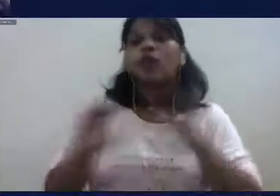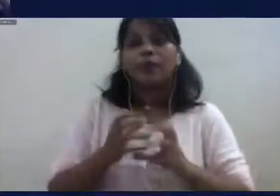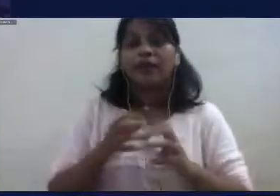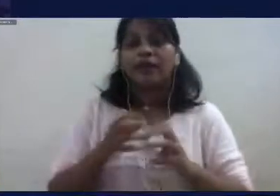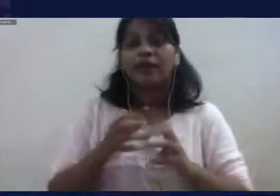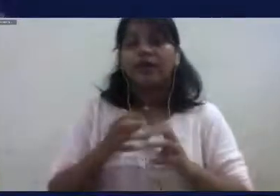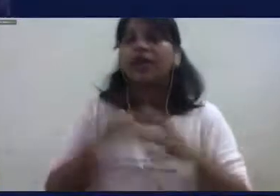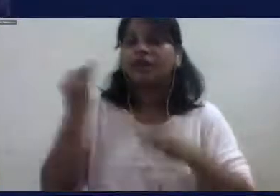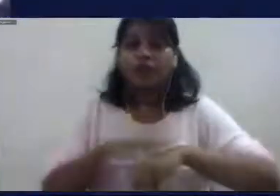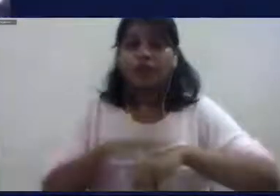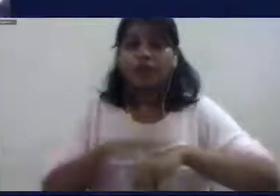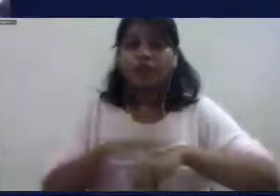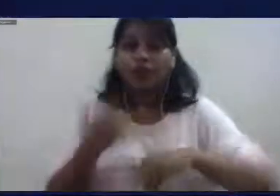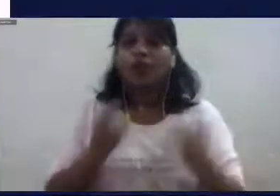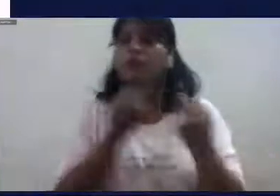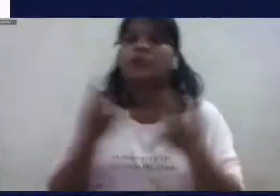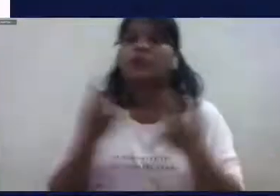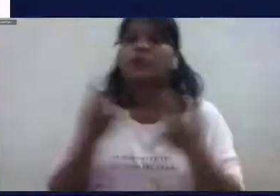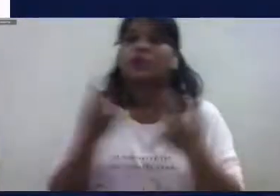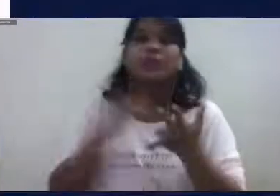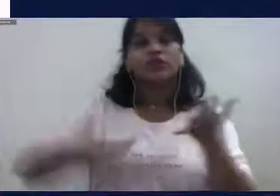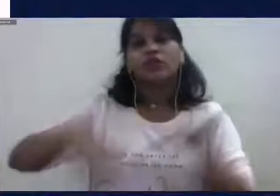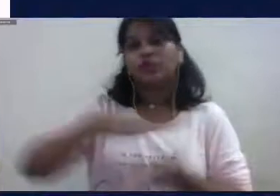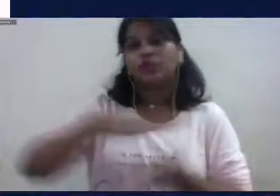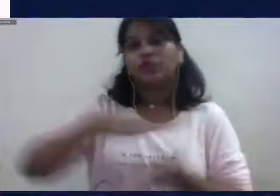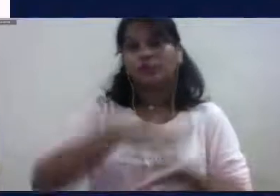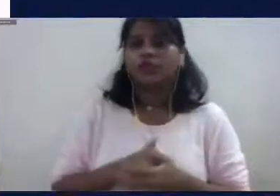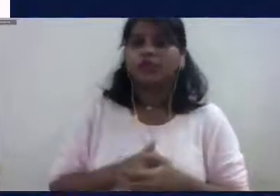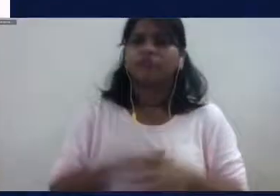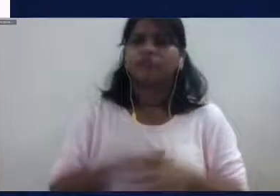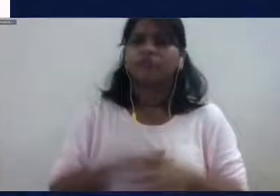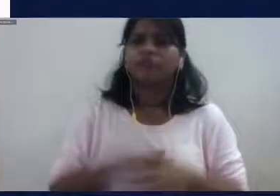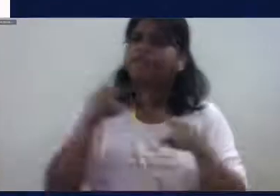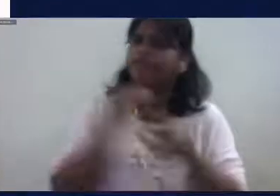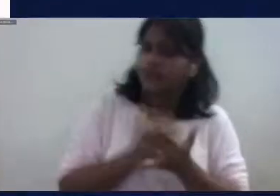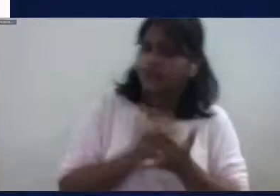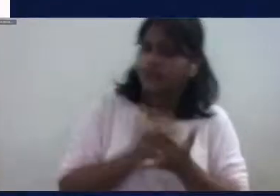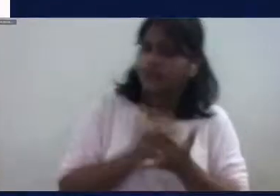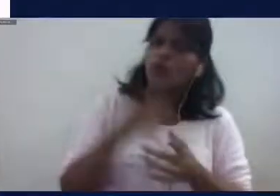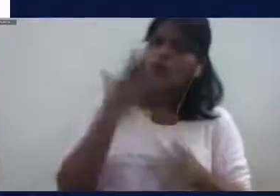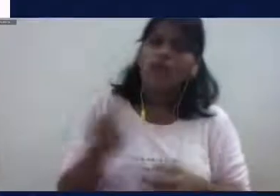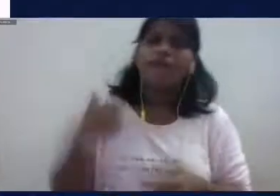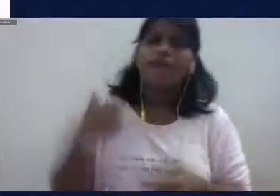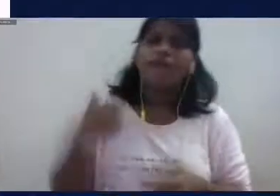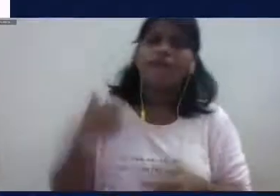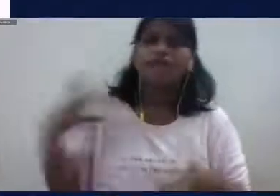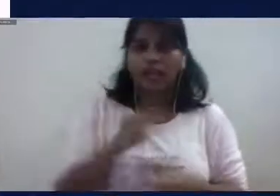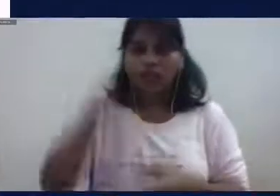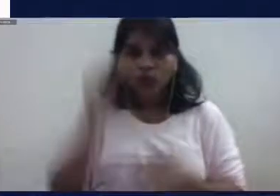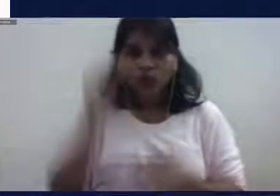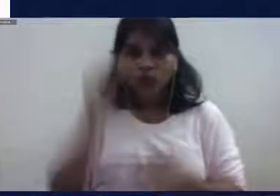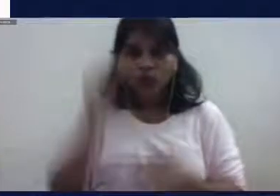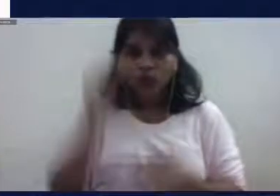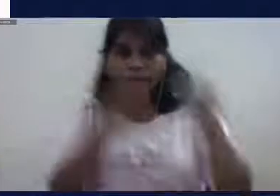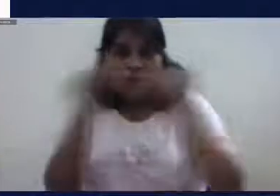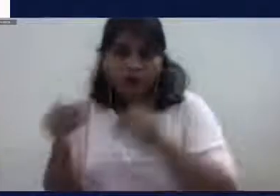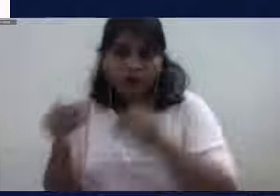explorers of a multi-dimensional space. And that's exactly why we need to move further,